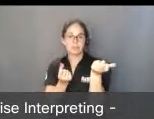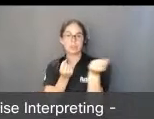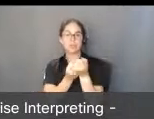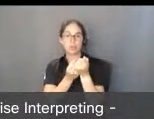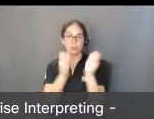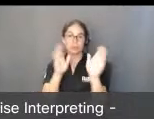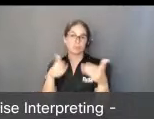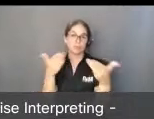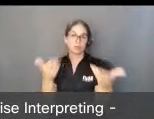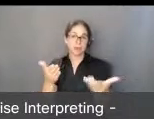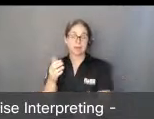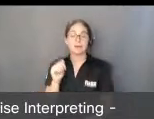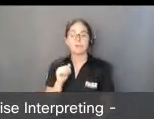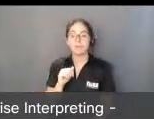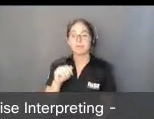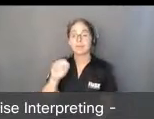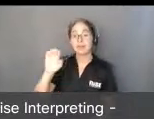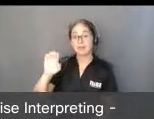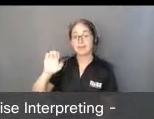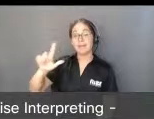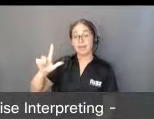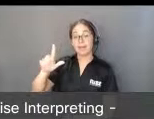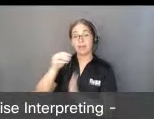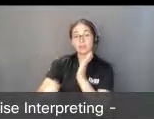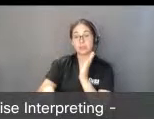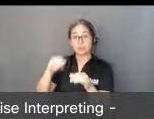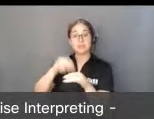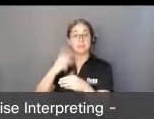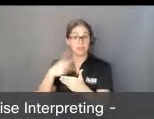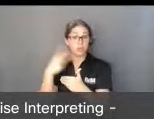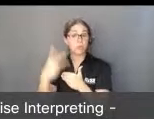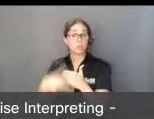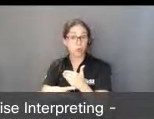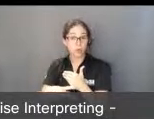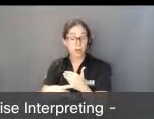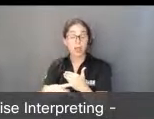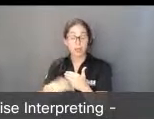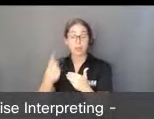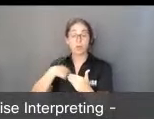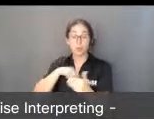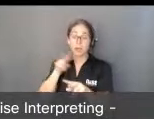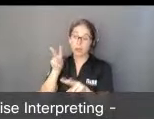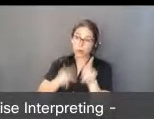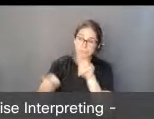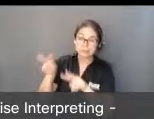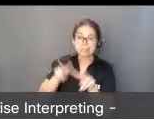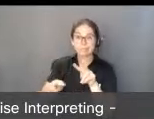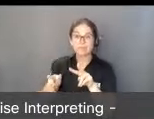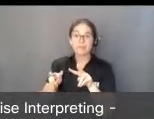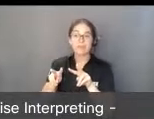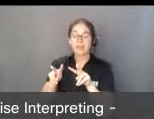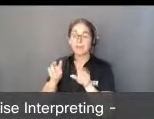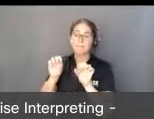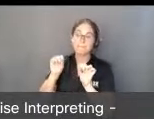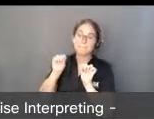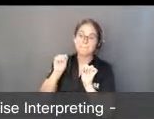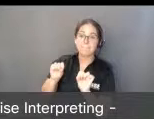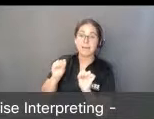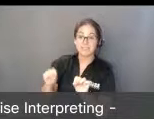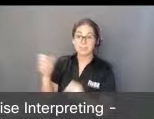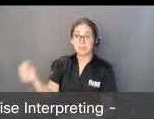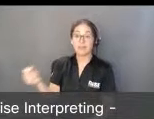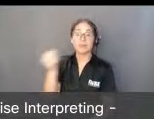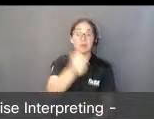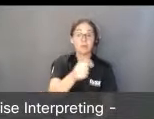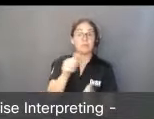know, our ELD students or EL students that are in this program, we are looking for the possibility of putting those students with an